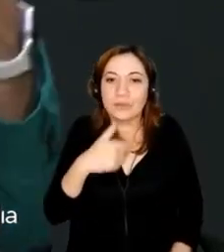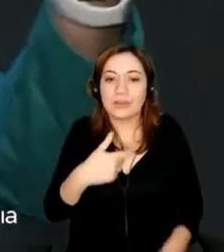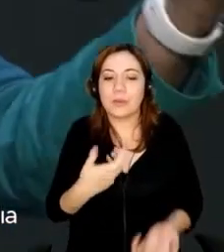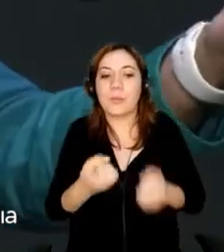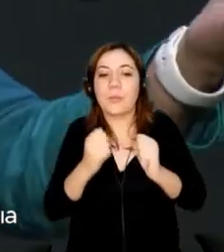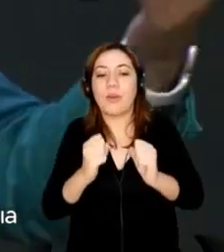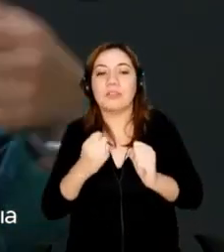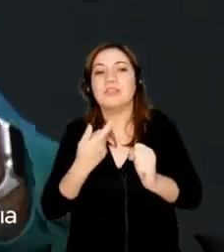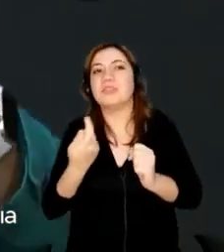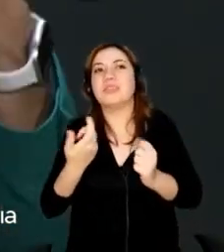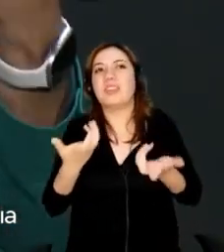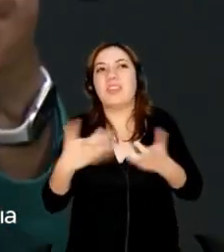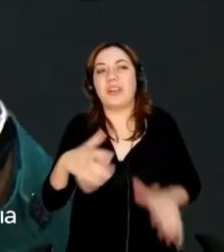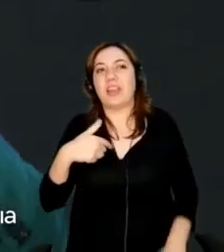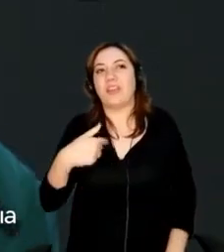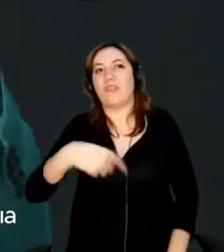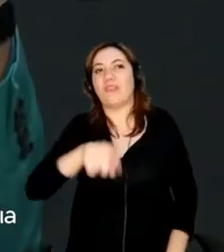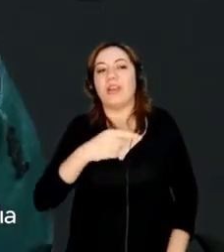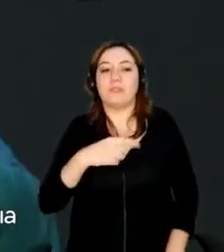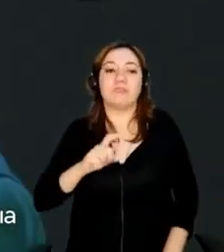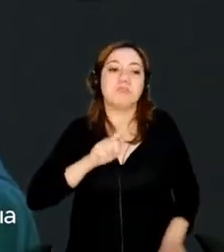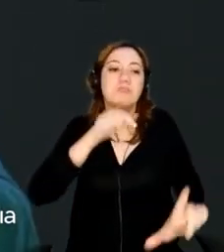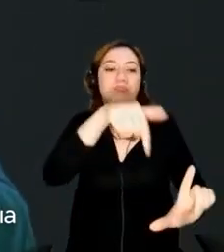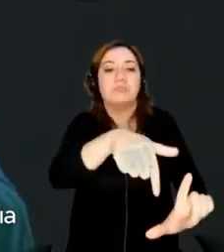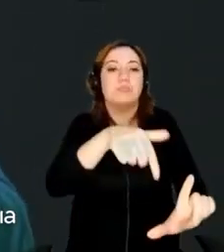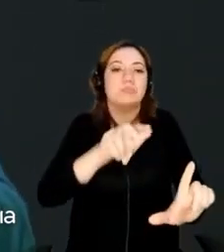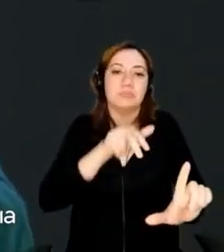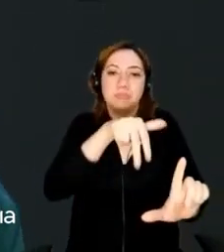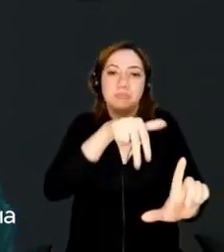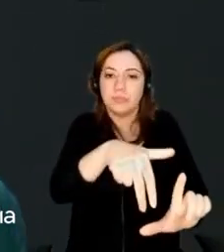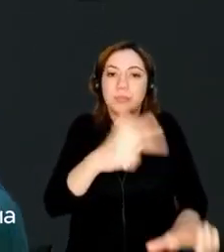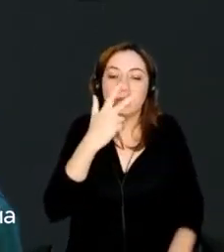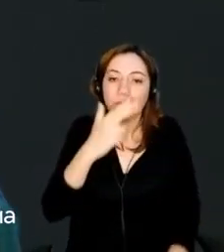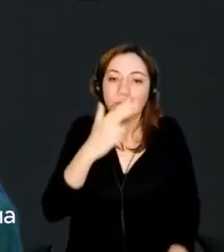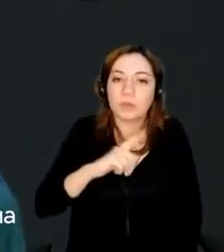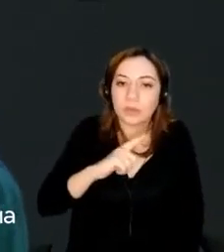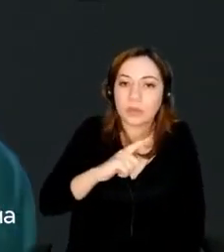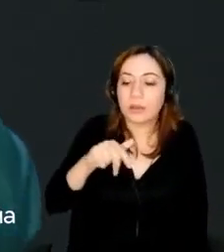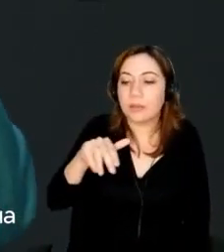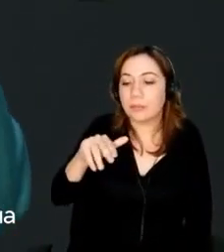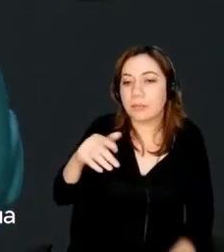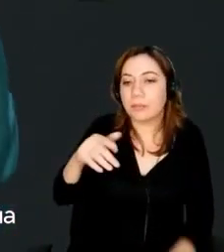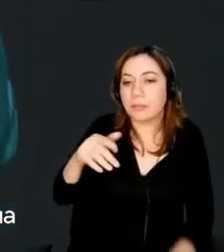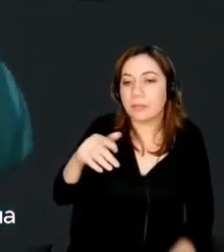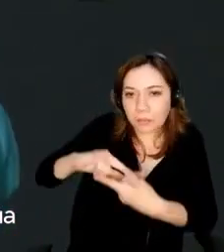take notes. We work with Microsoft and Microsoft Copilot. We have that in our company. Thankfully, it's a great product.